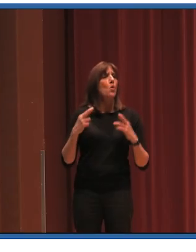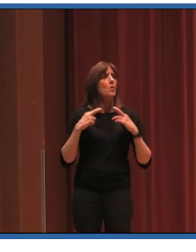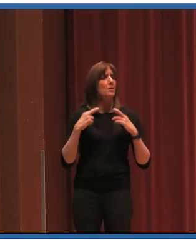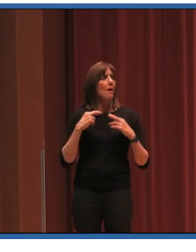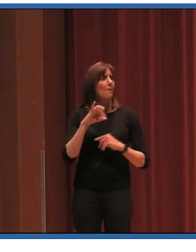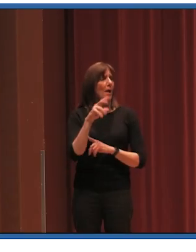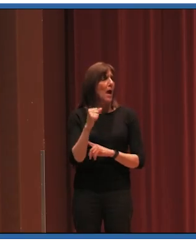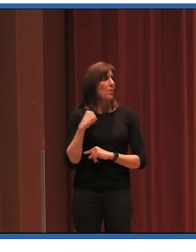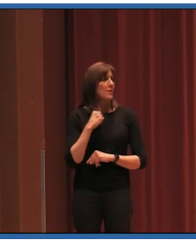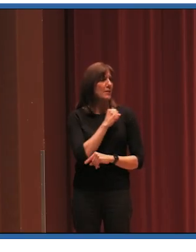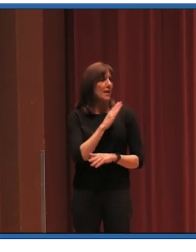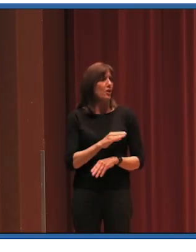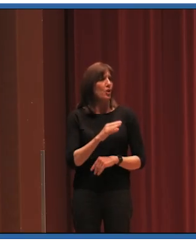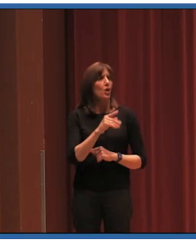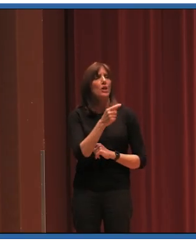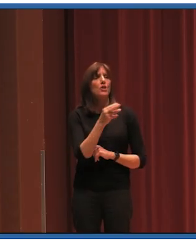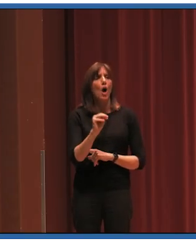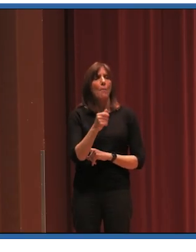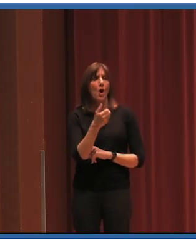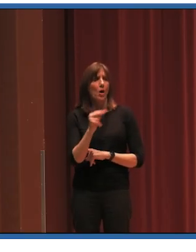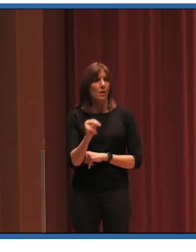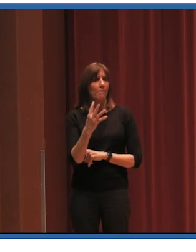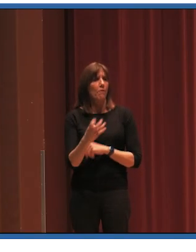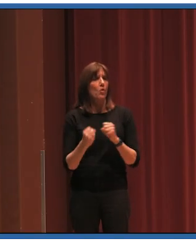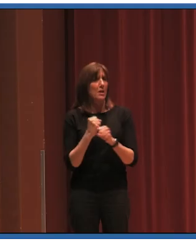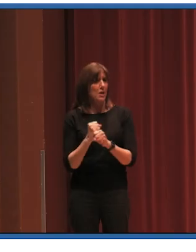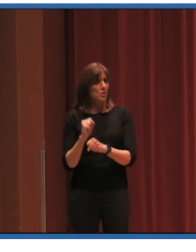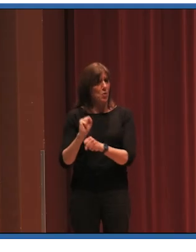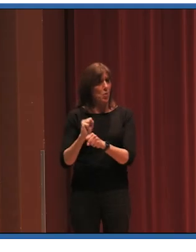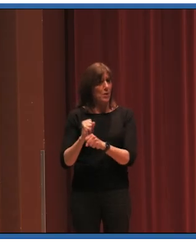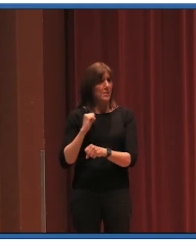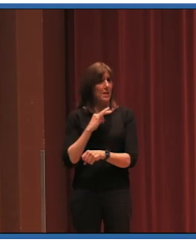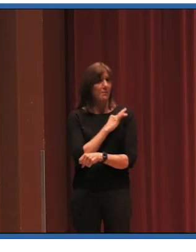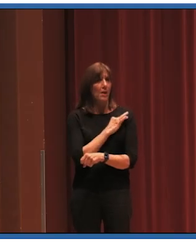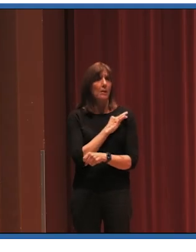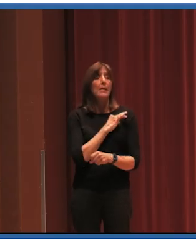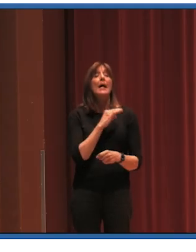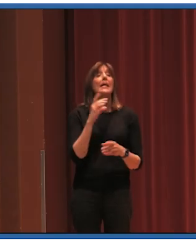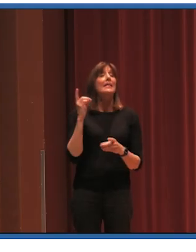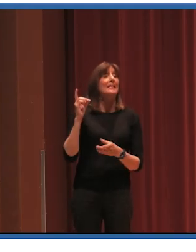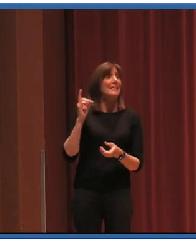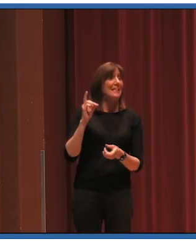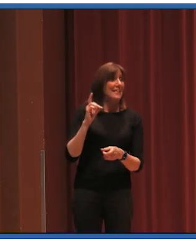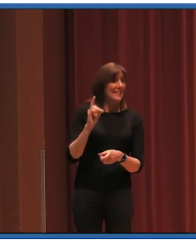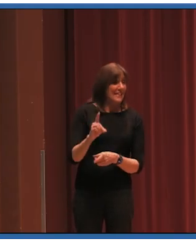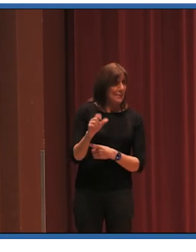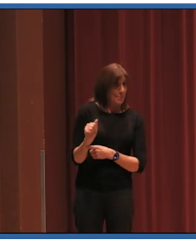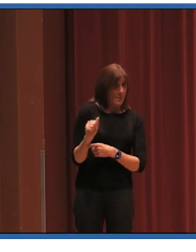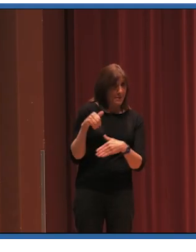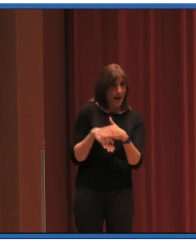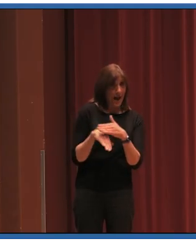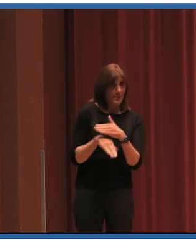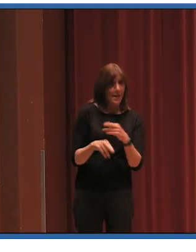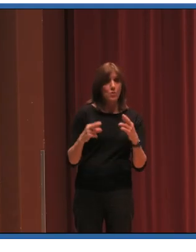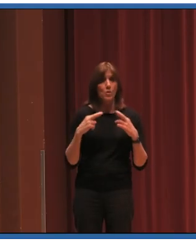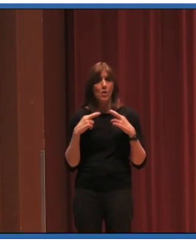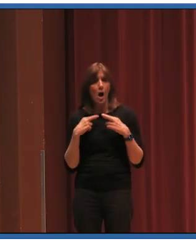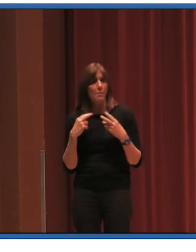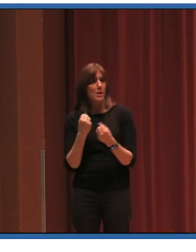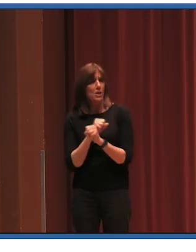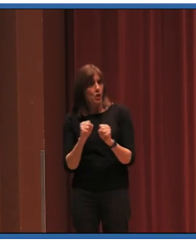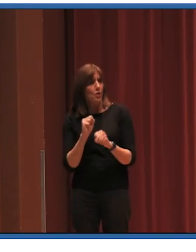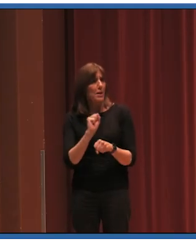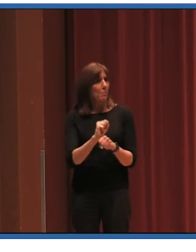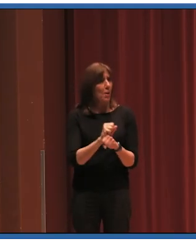Harkin's 40-year legislative legacy: disability access, retirement security, labor and employment, and of